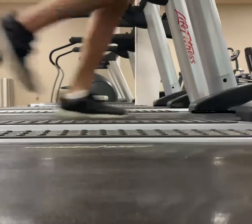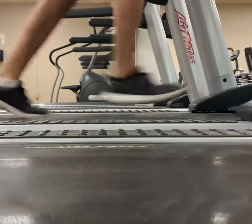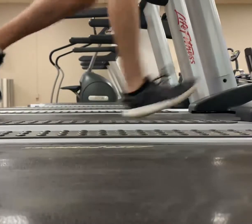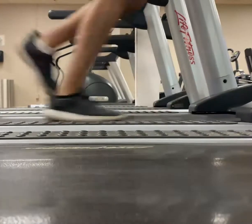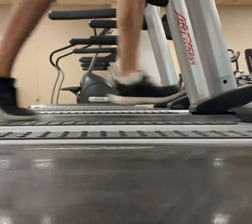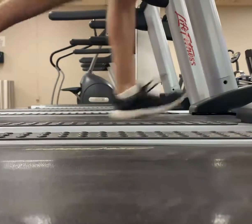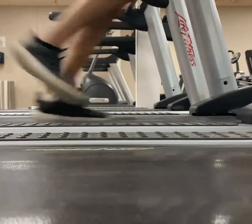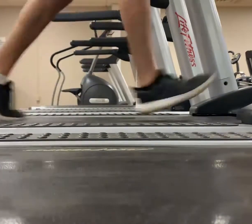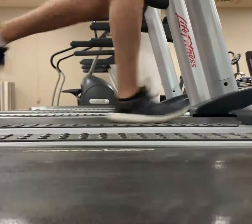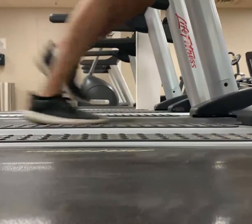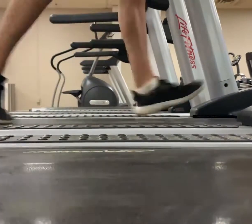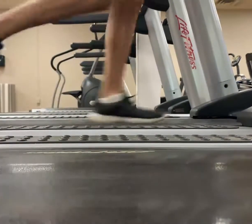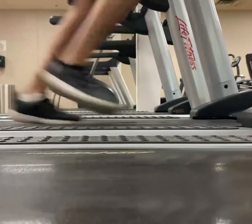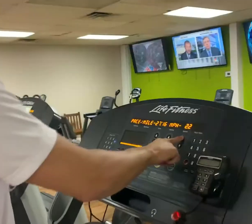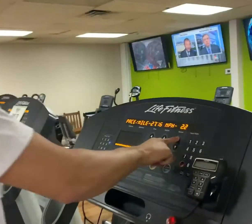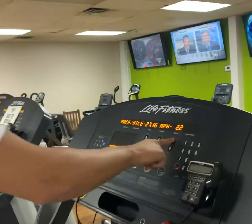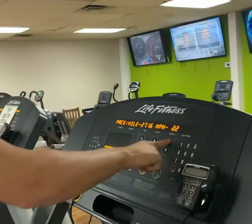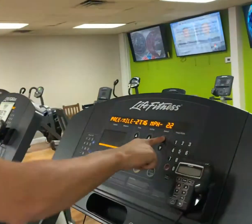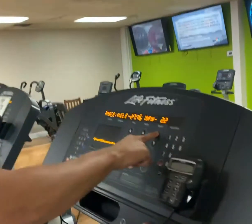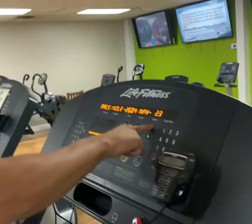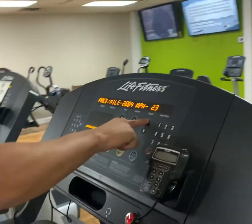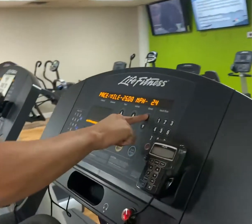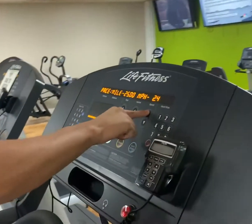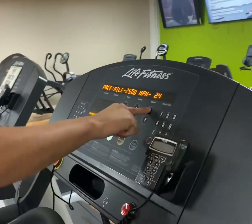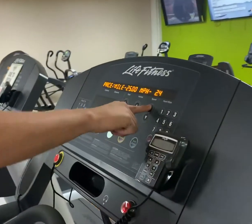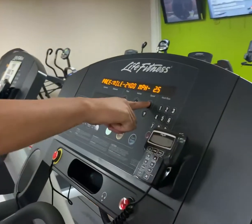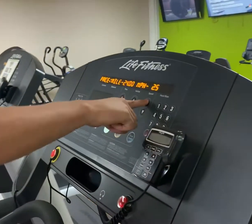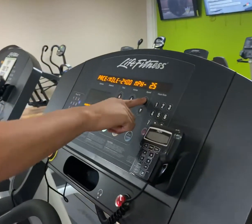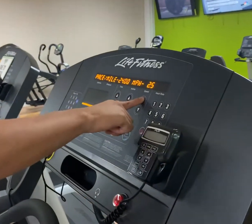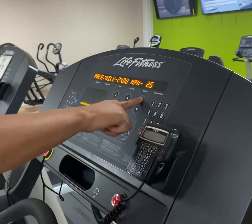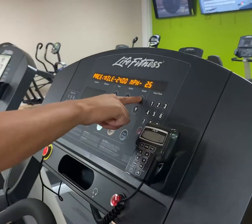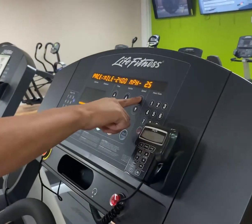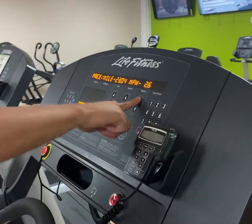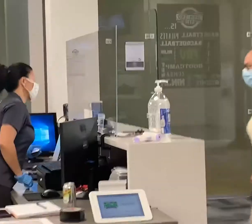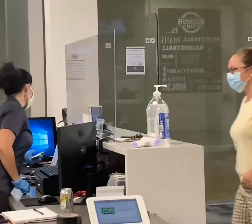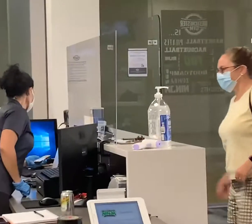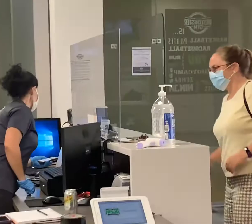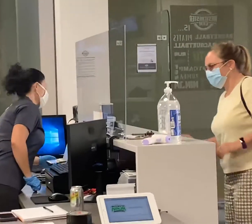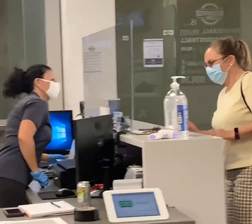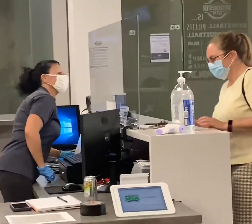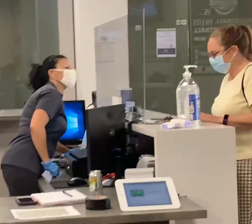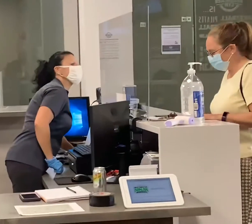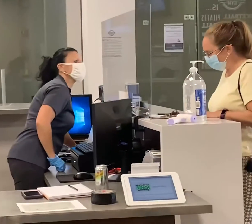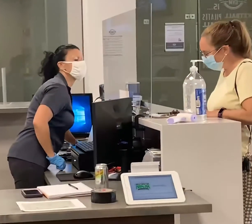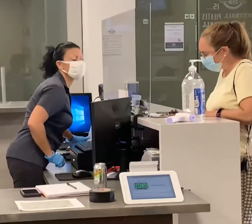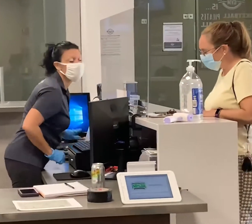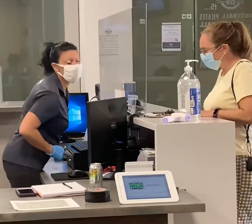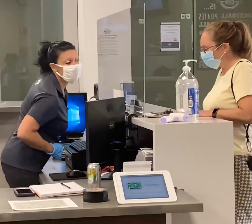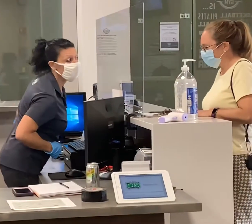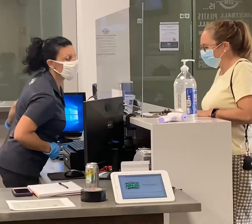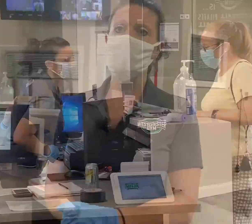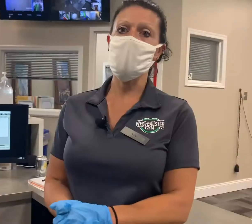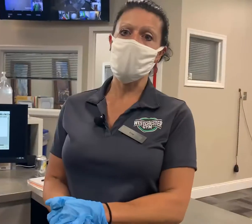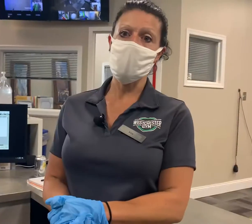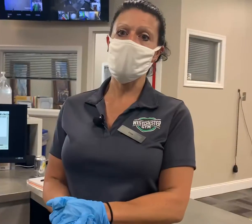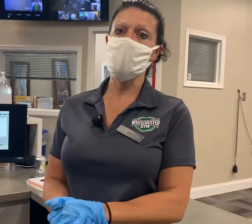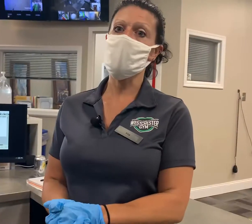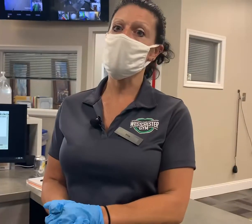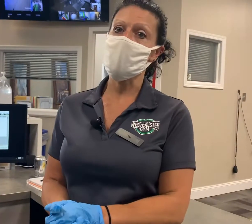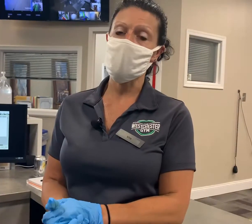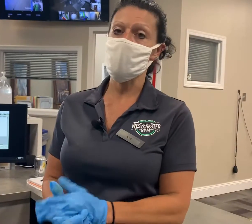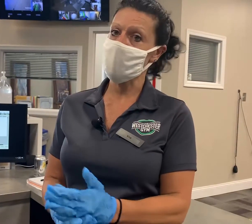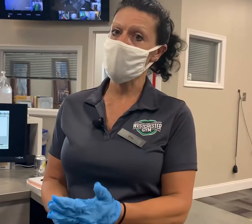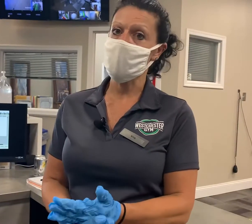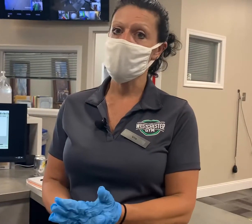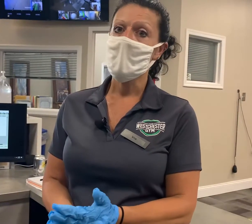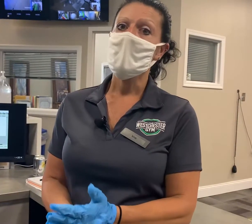contact trace everyone who was there and while new jersey's eyes are on new york new york has its eyes on connecticut to be honest with you